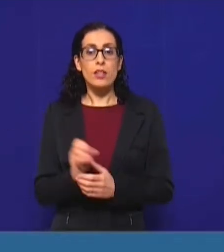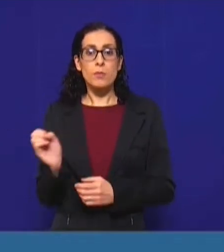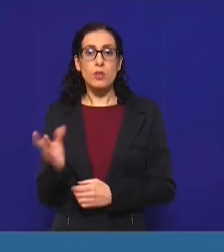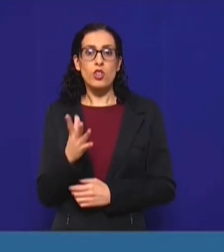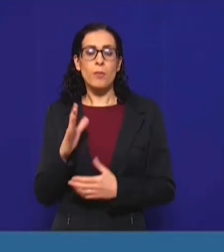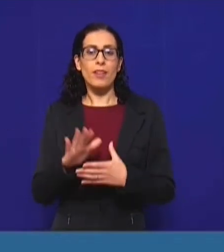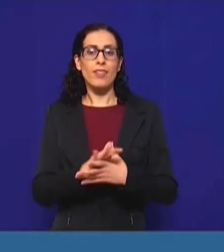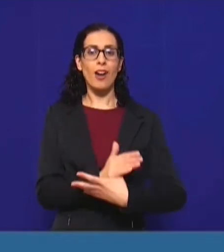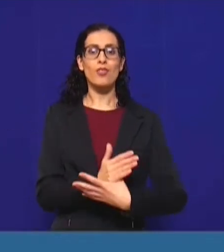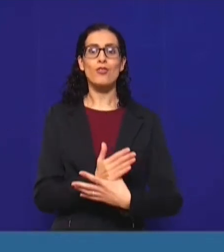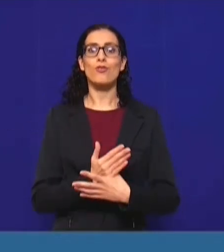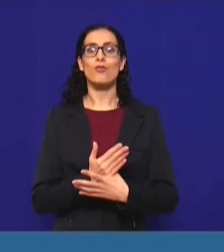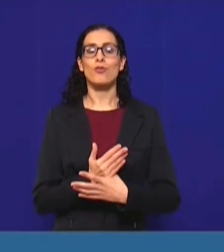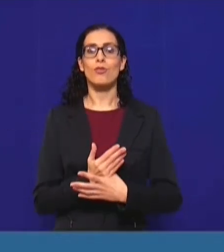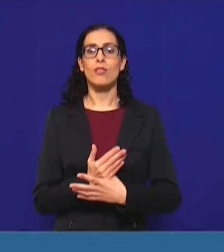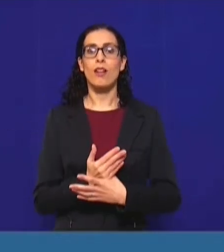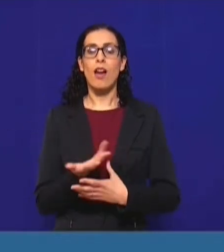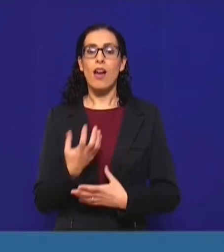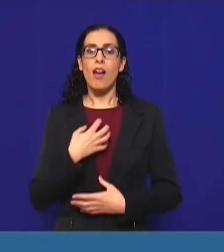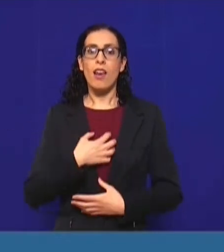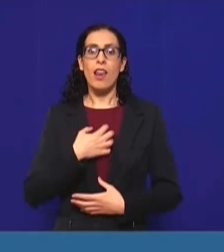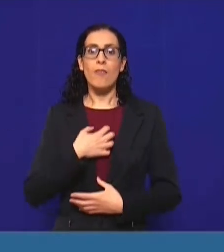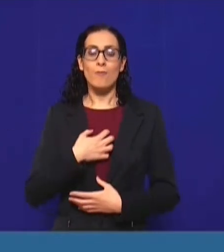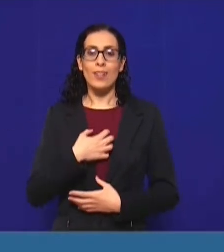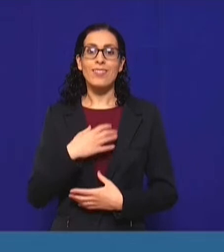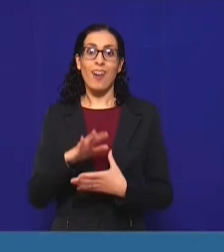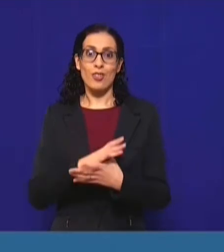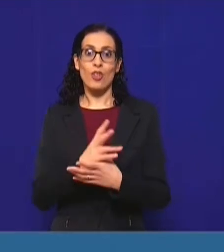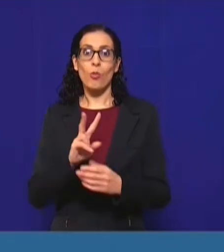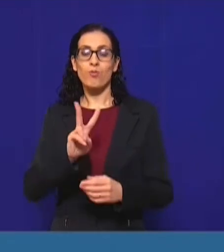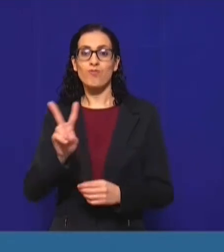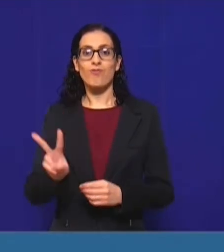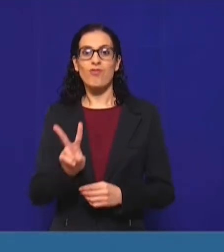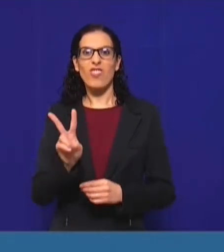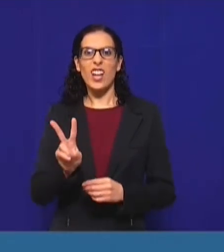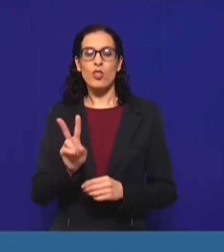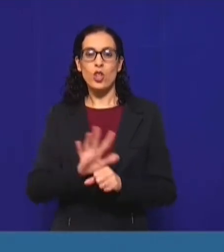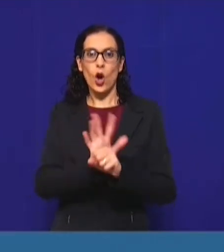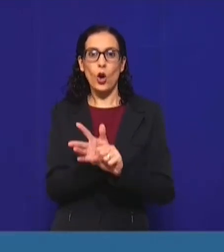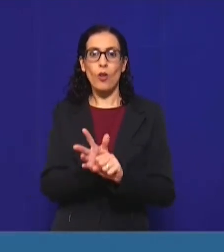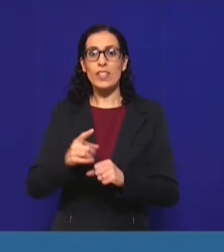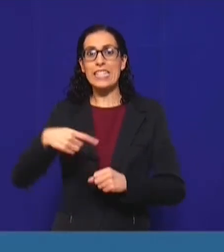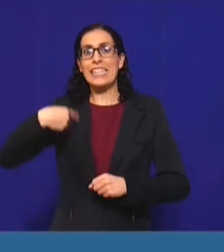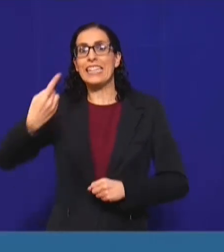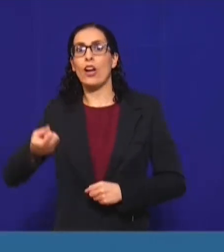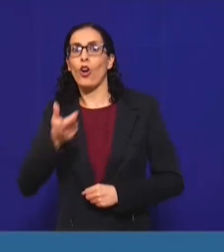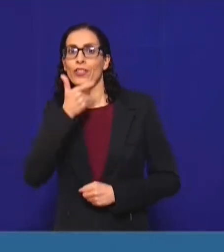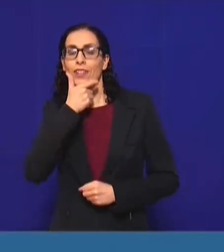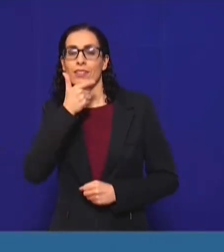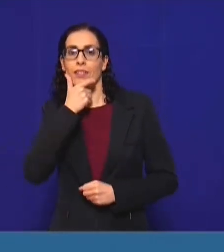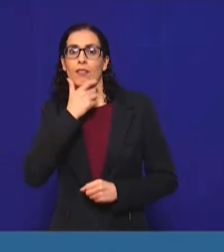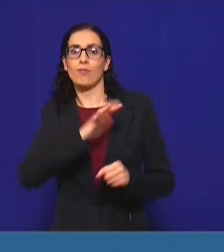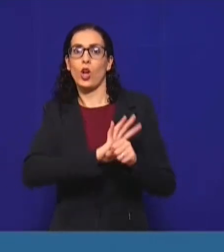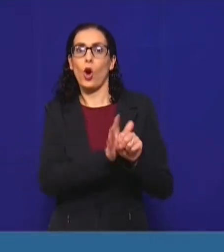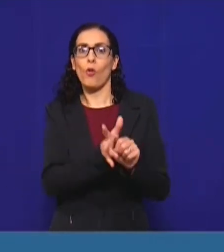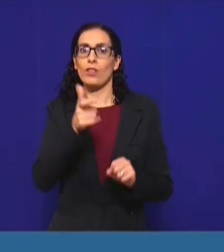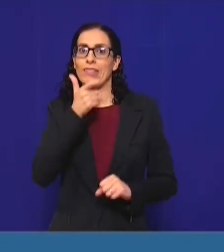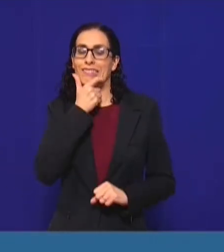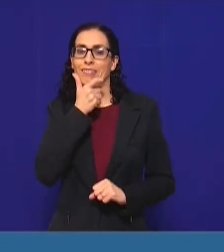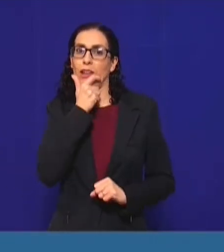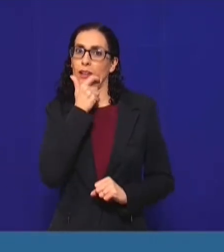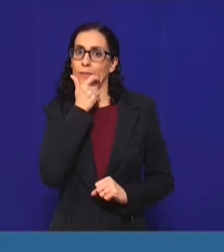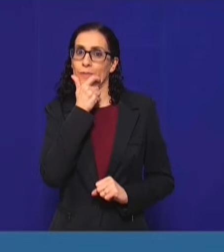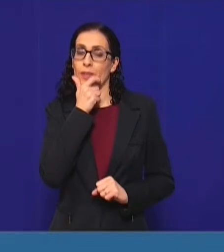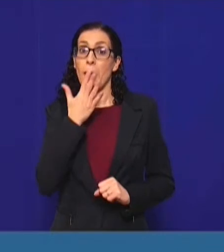prinċipalment qegħdin naraw li hemm l-impatt ukoll tal-varjant. Il-varjant tal-Ingilterra li sa issa minn numru